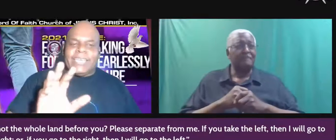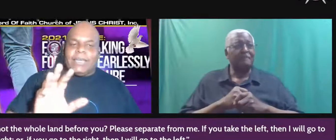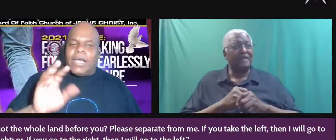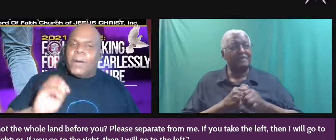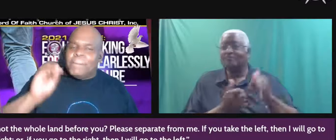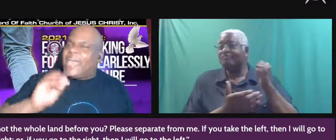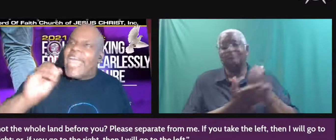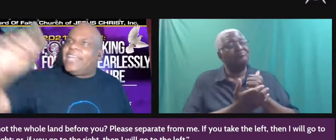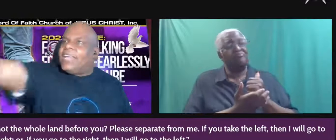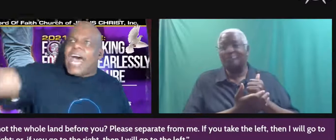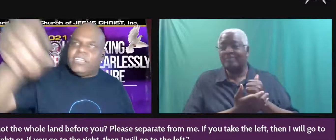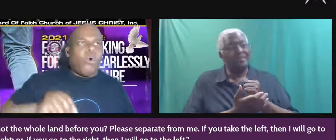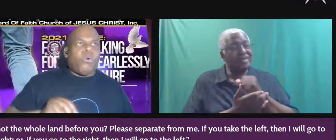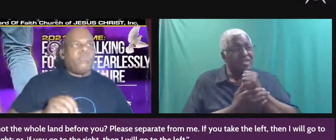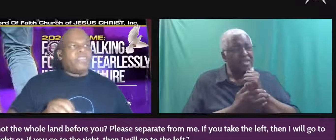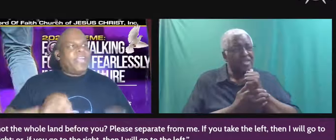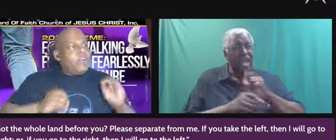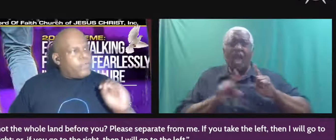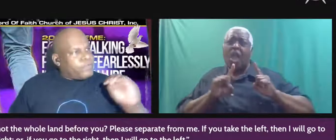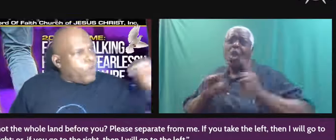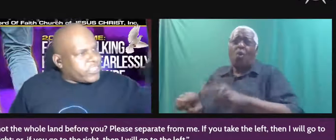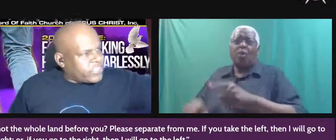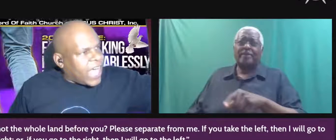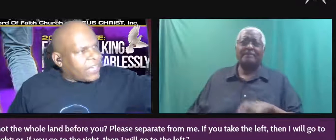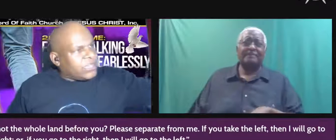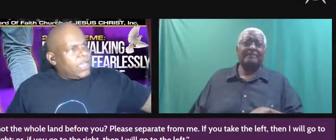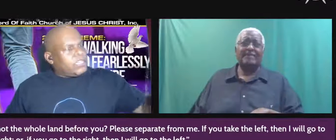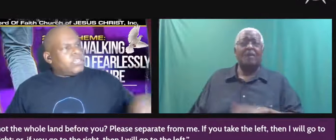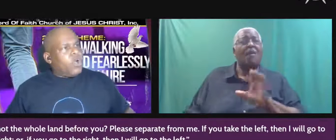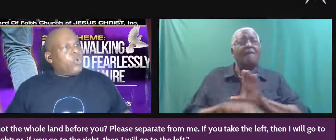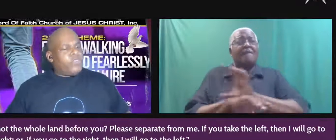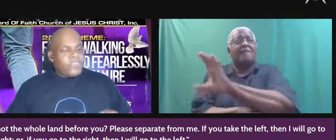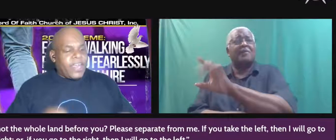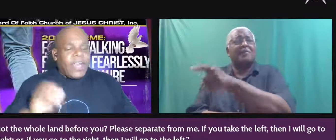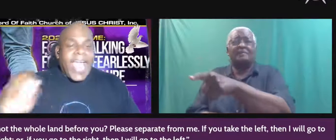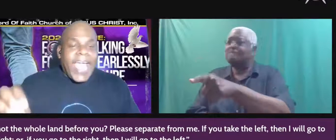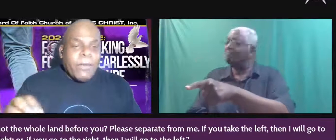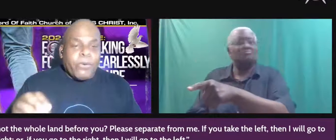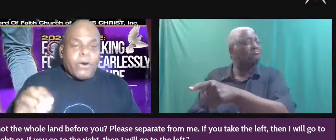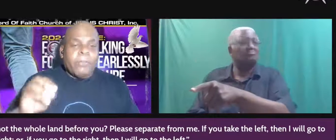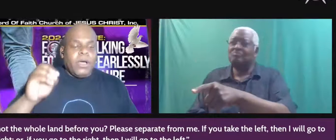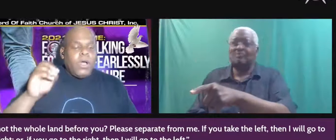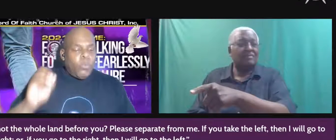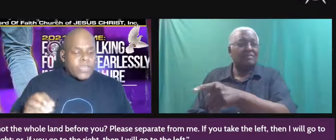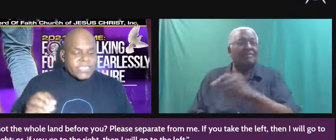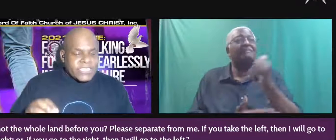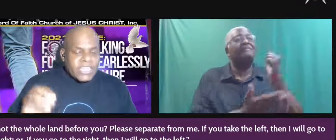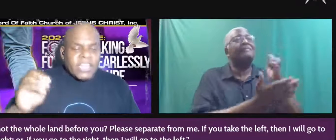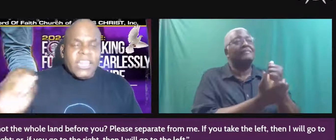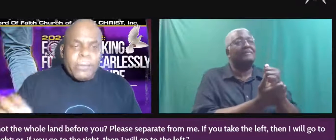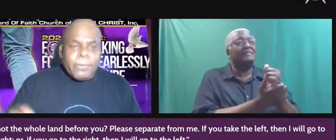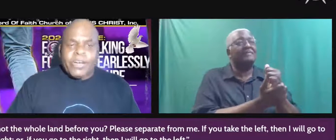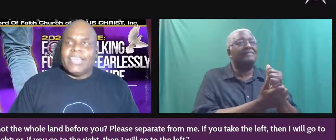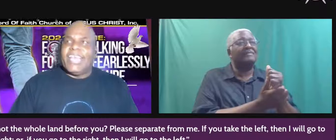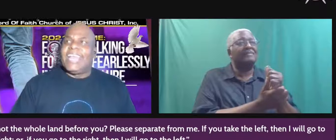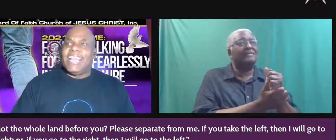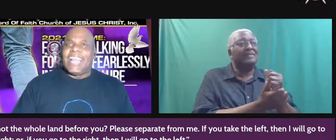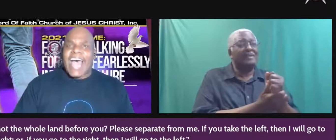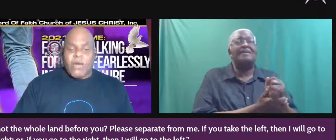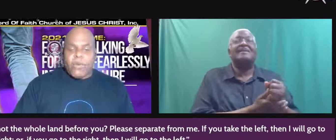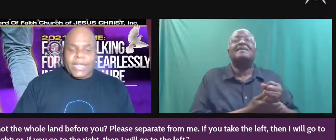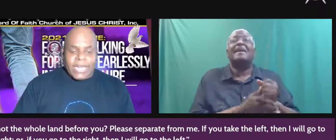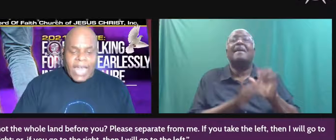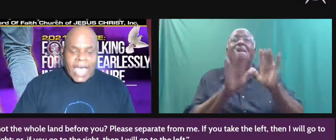Abram didn't command Lot go over there or force Lot to go over there. Abram was deliberate